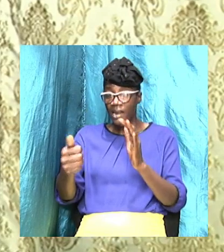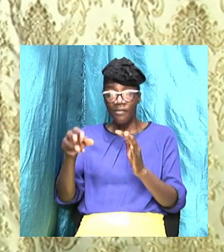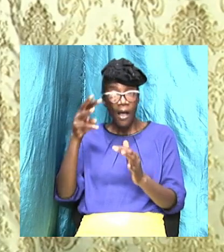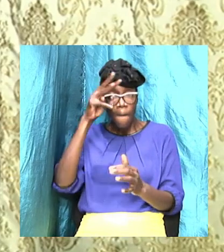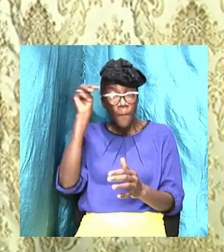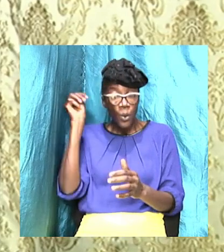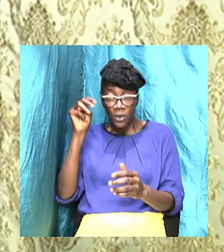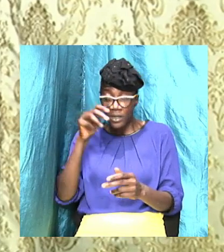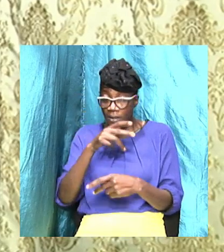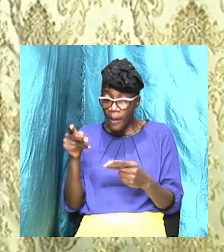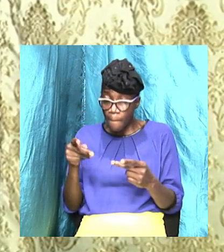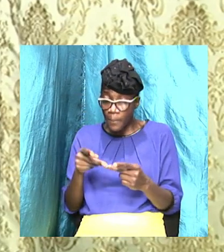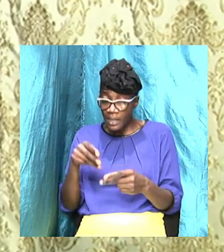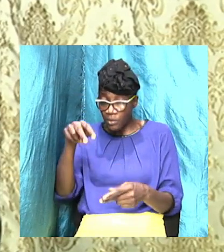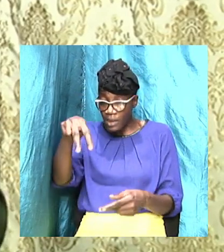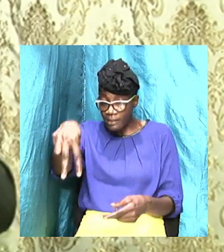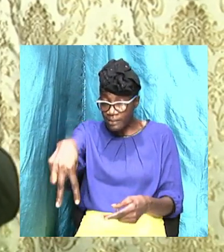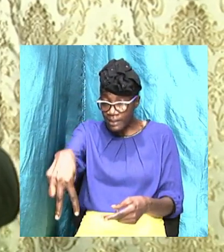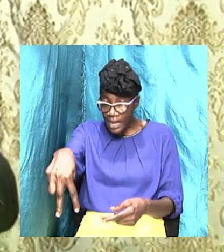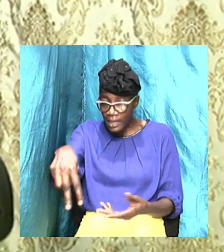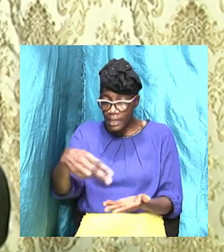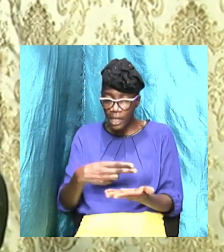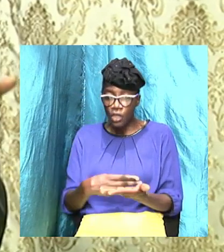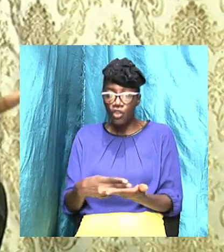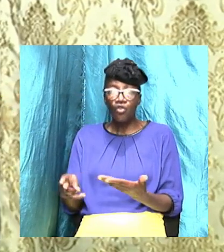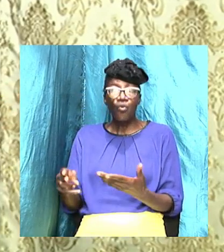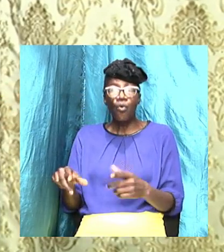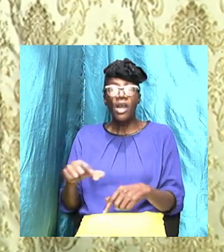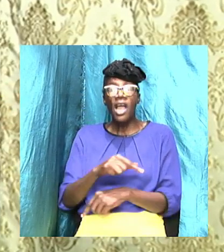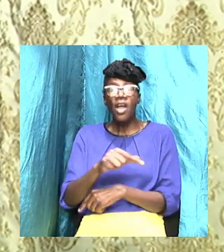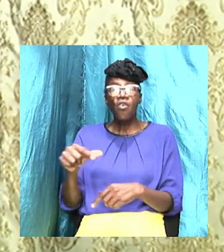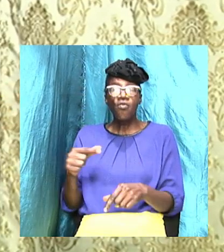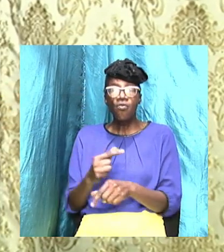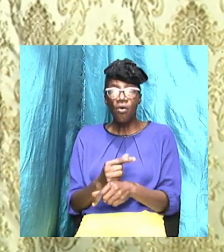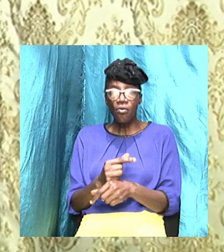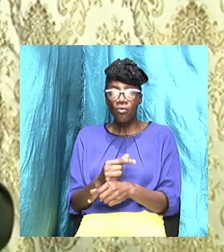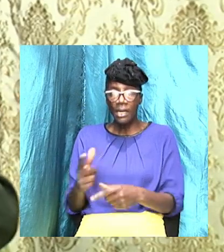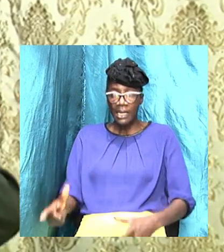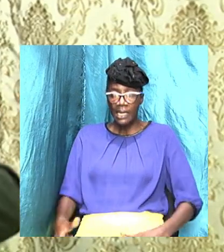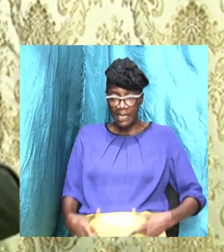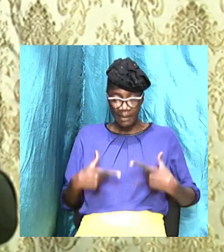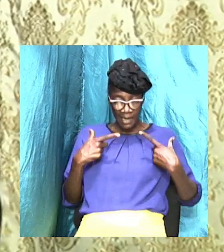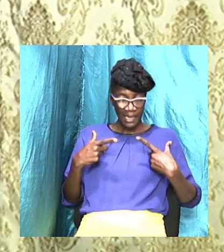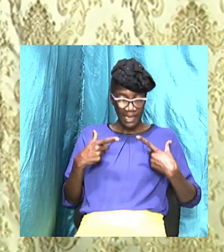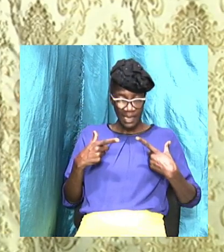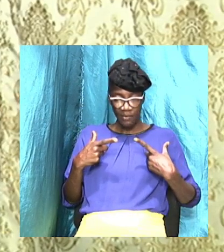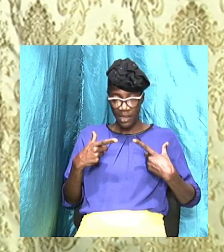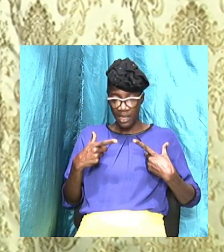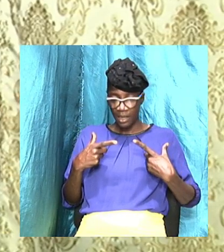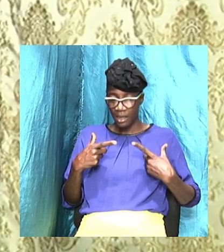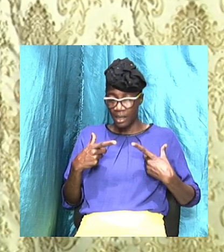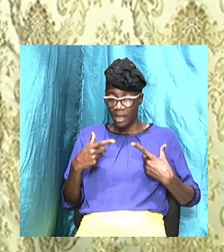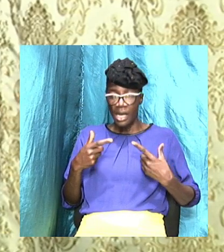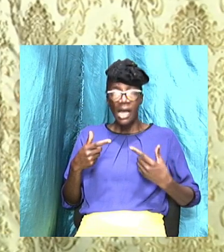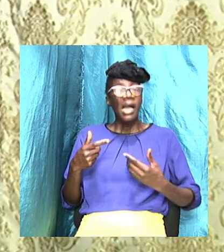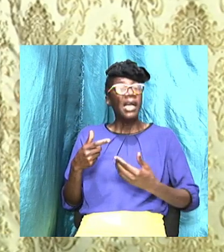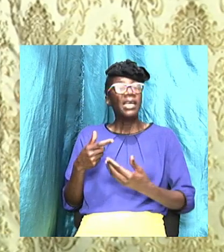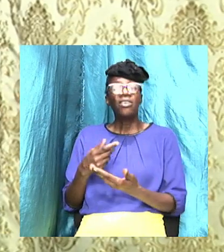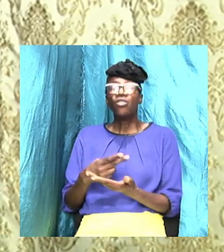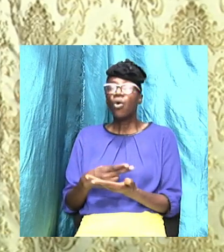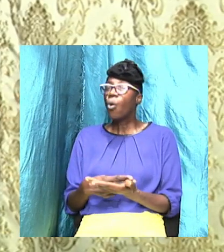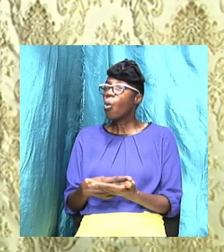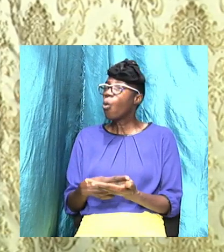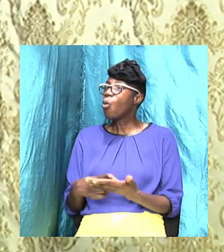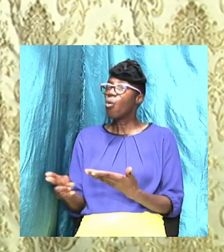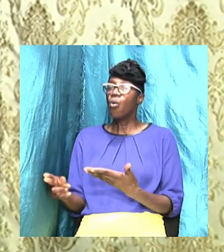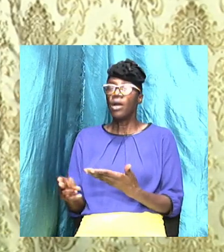holy ground. His habitation is holy. This is the kind of God that we're talking about.